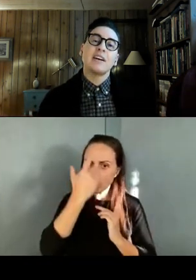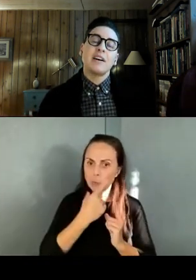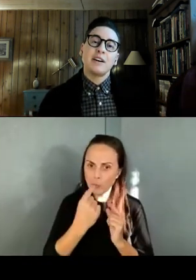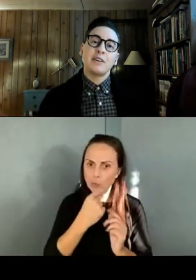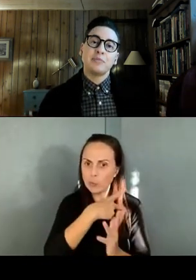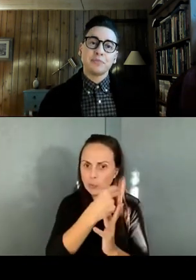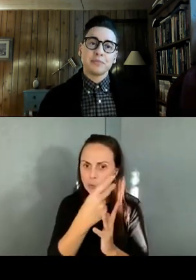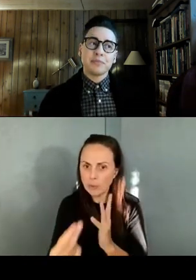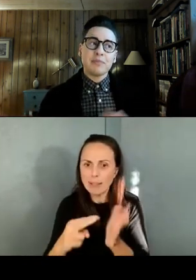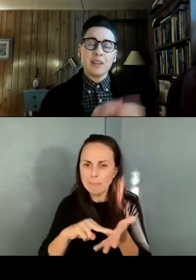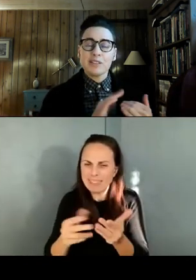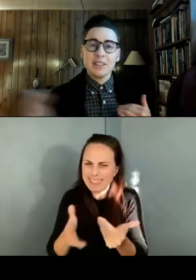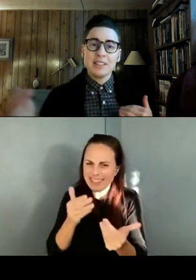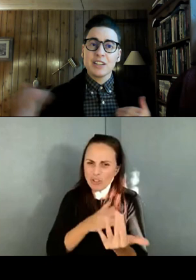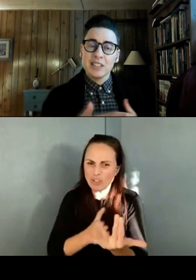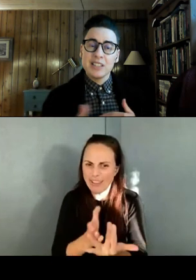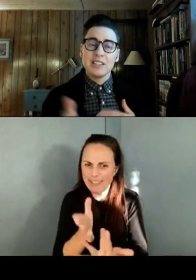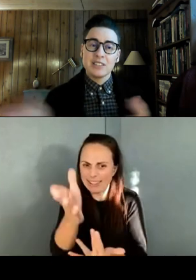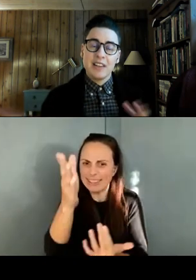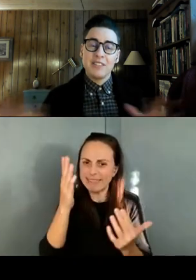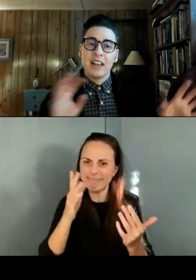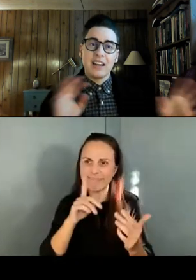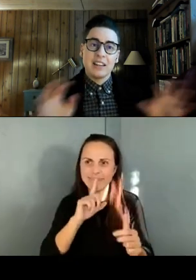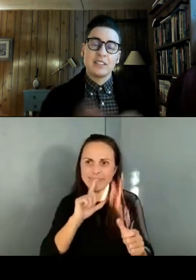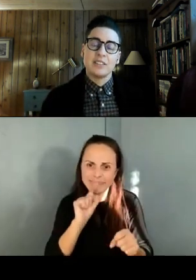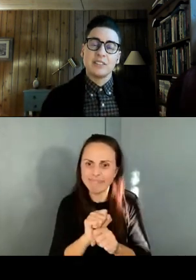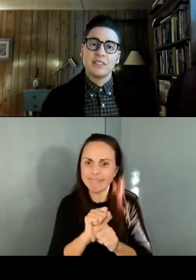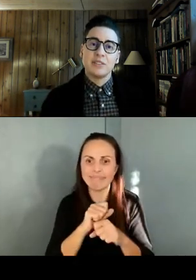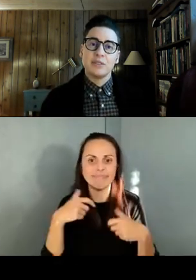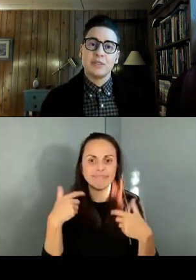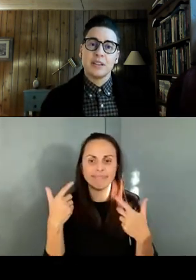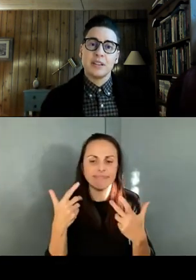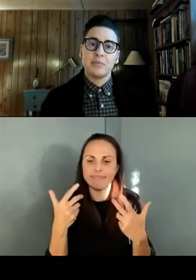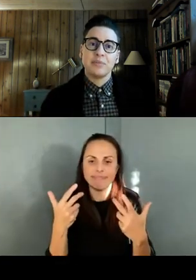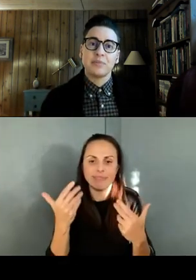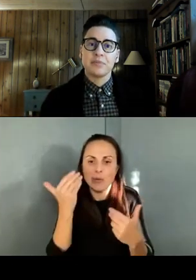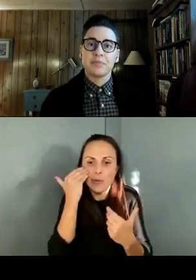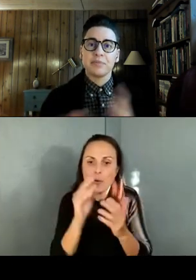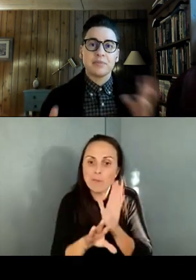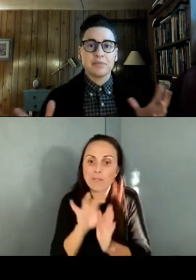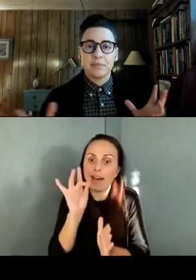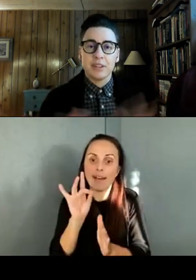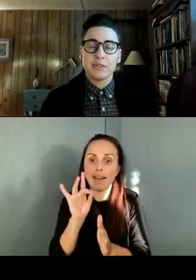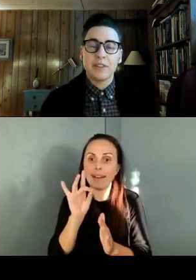defined so that it's actually easier to navigate and